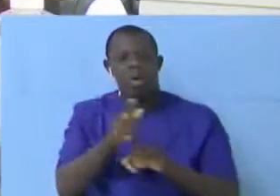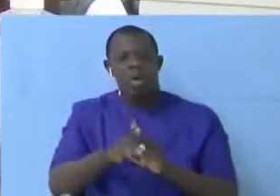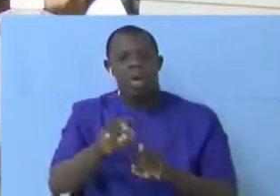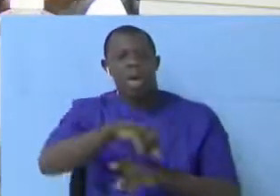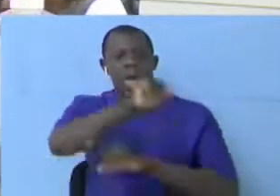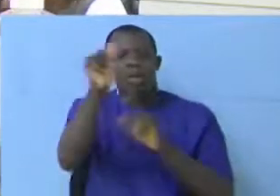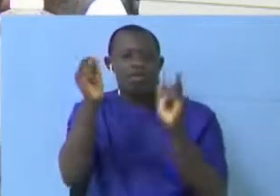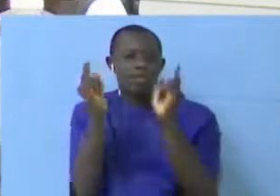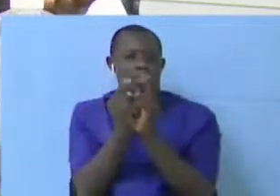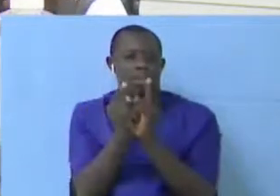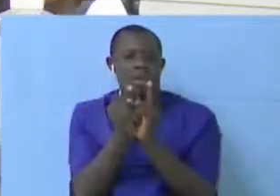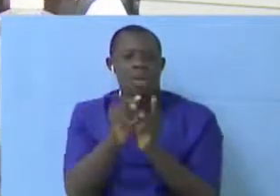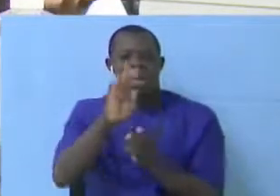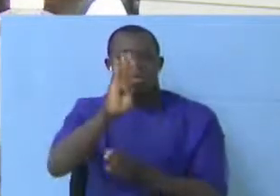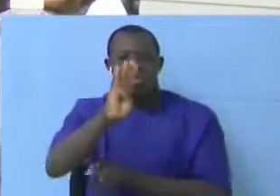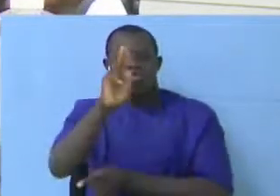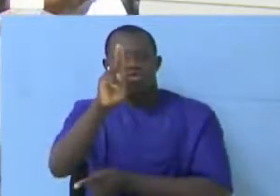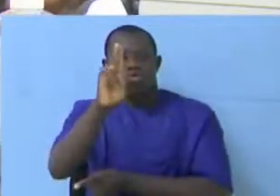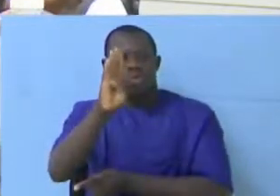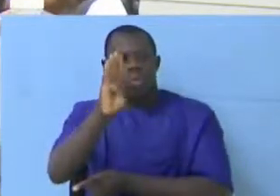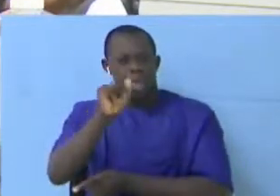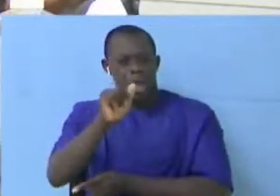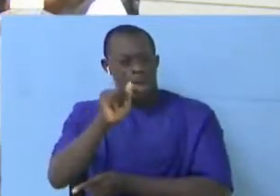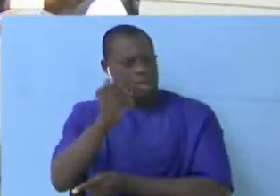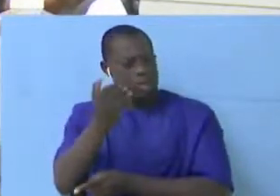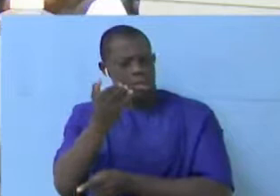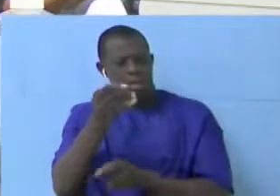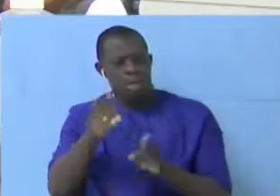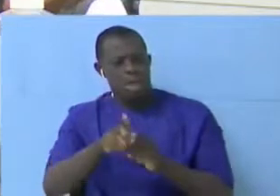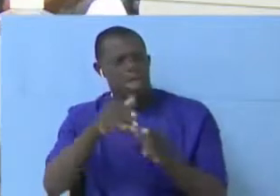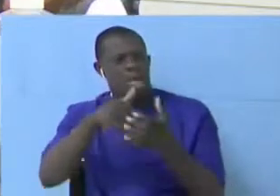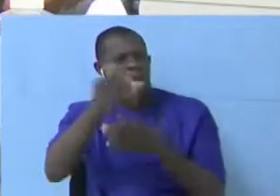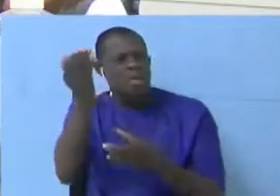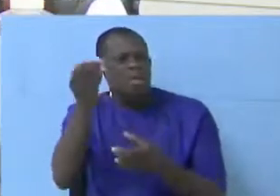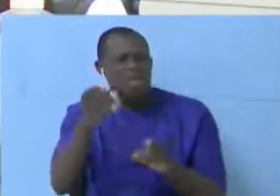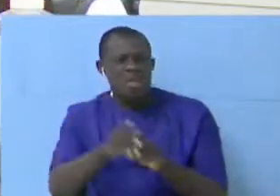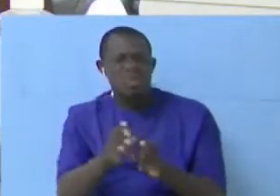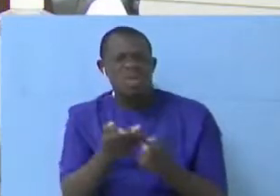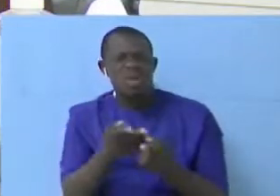found Buba outside under light detention